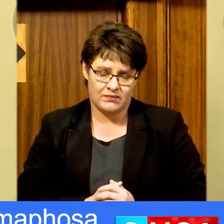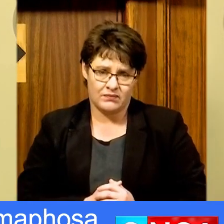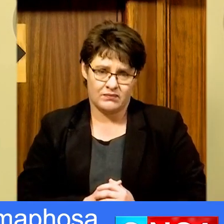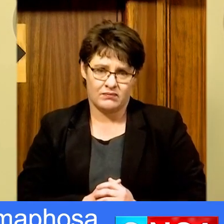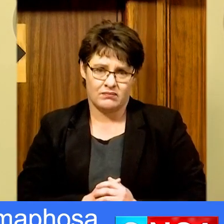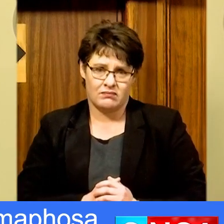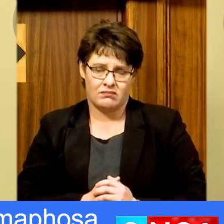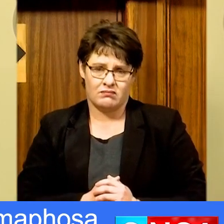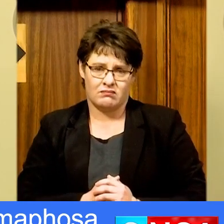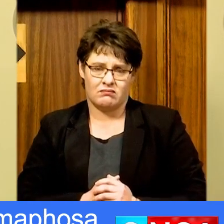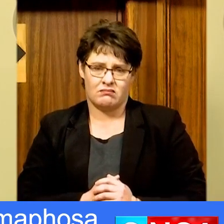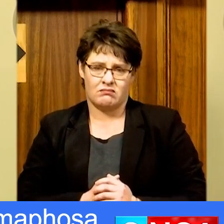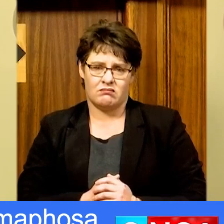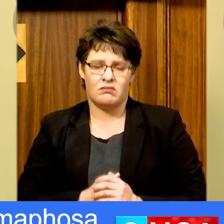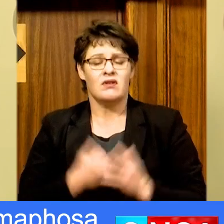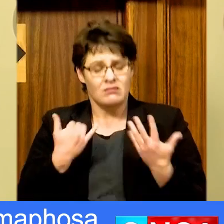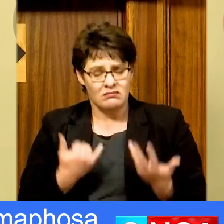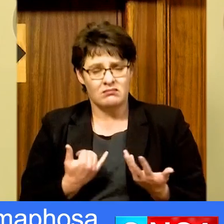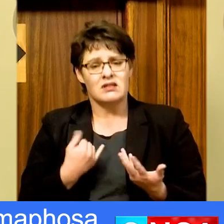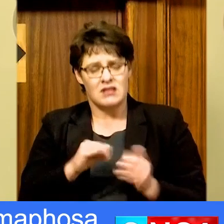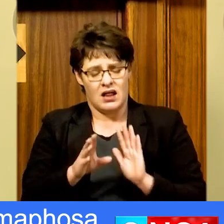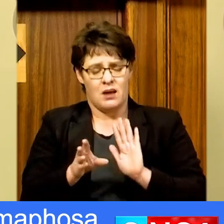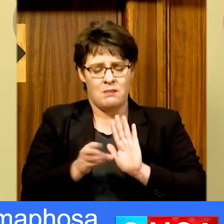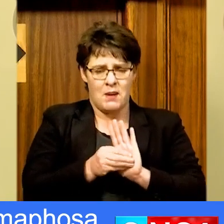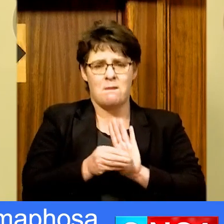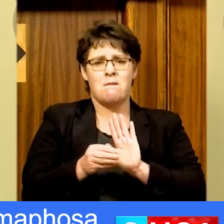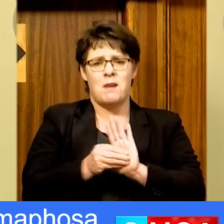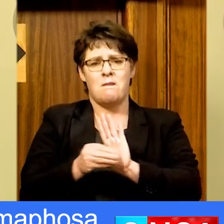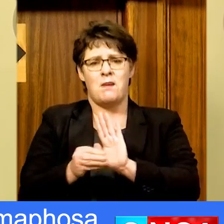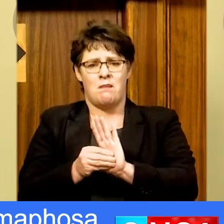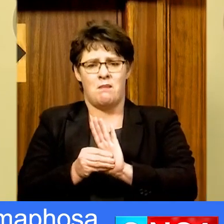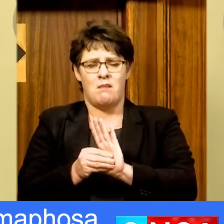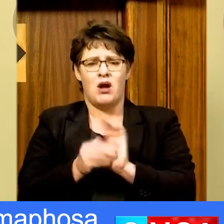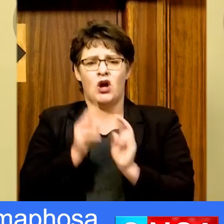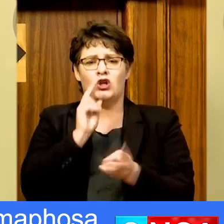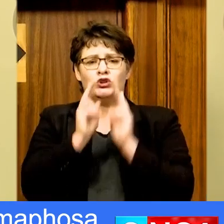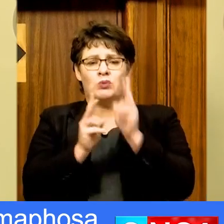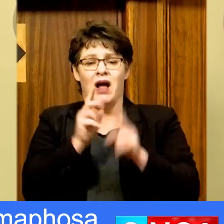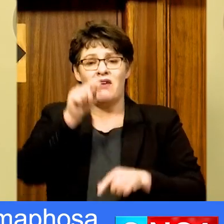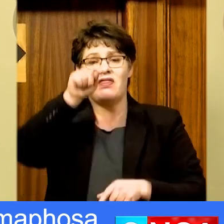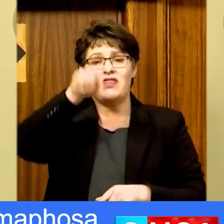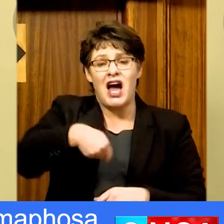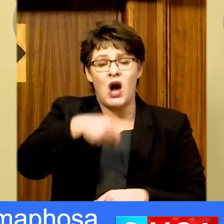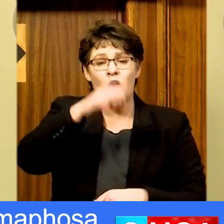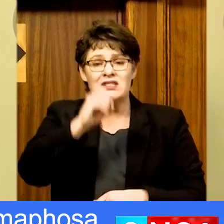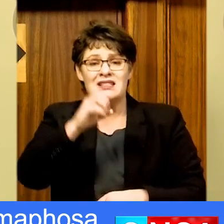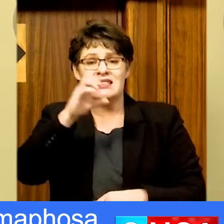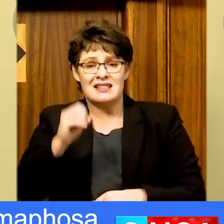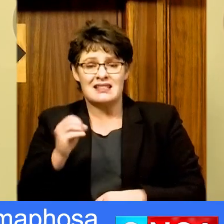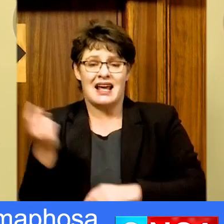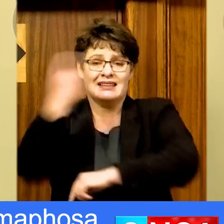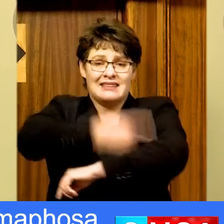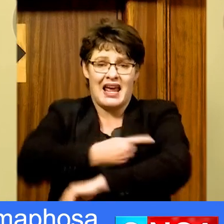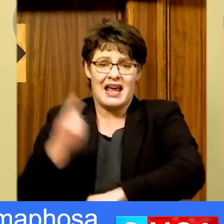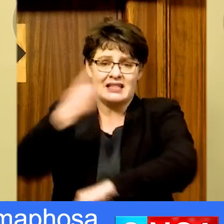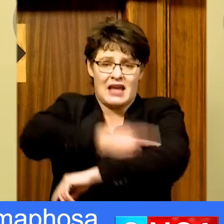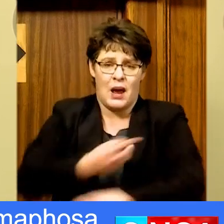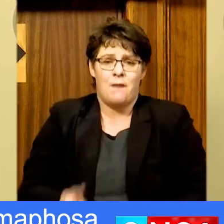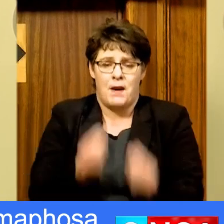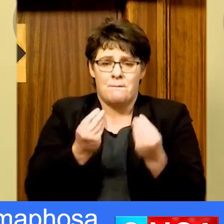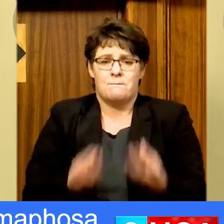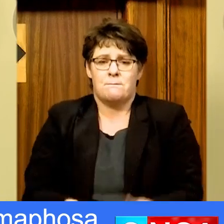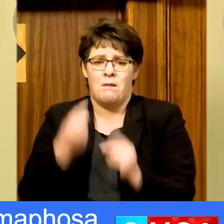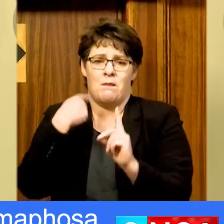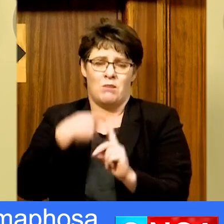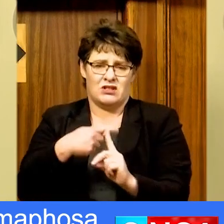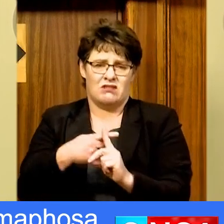We are now recording well over 12,000 new cases every day. That